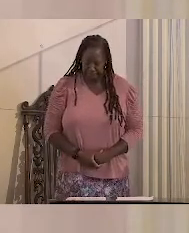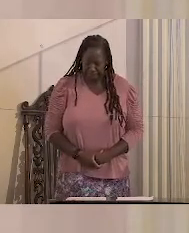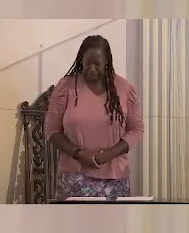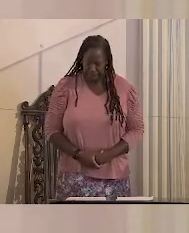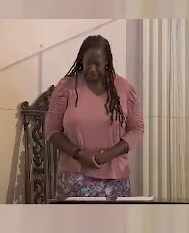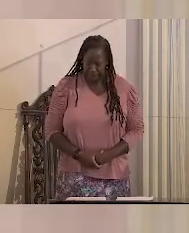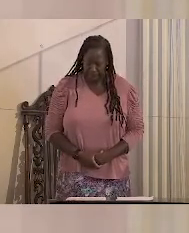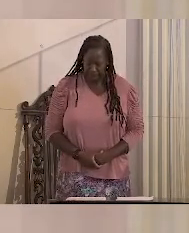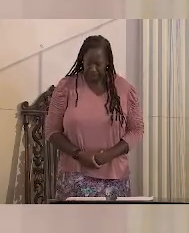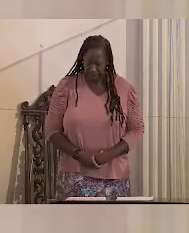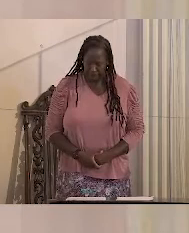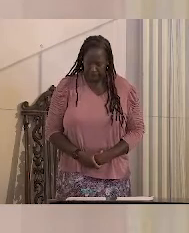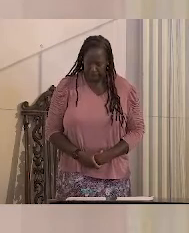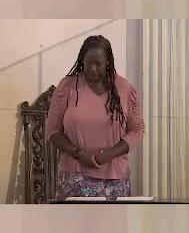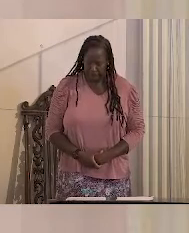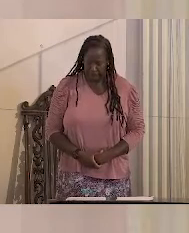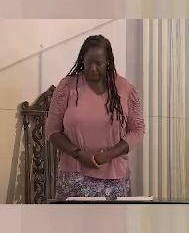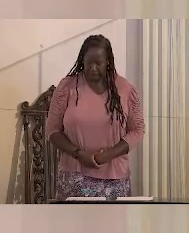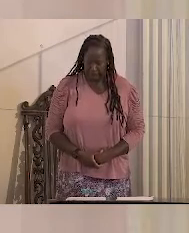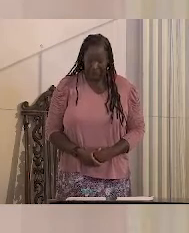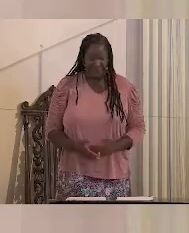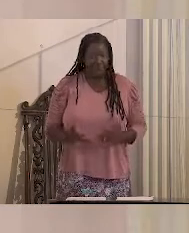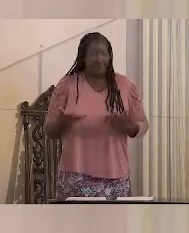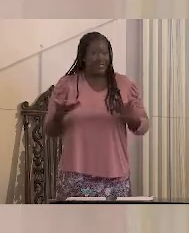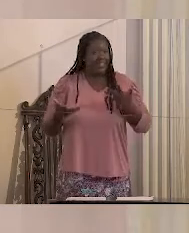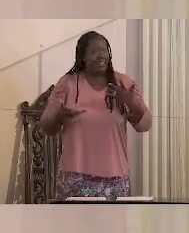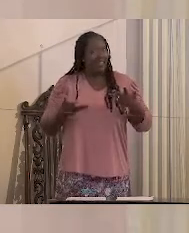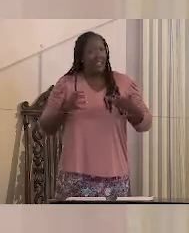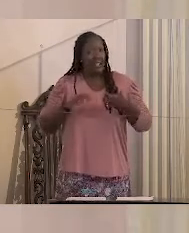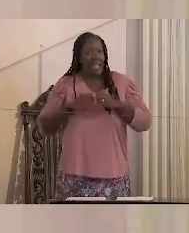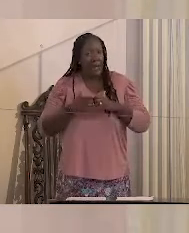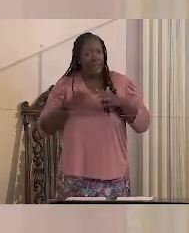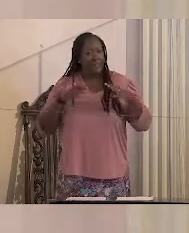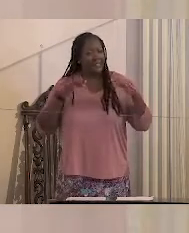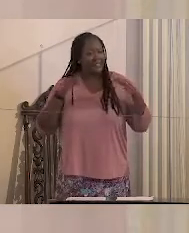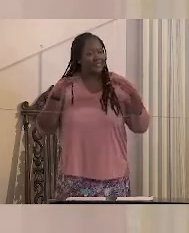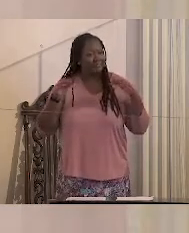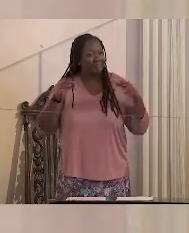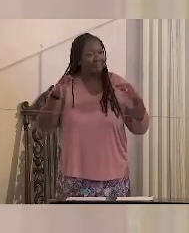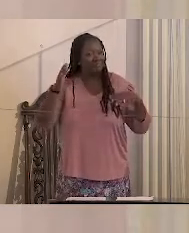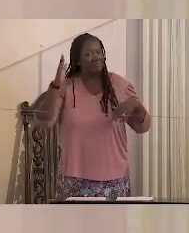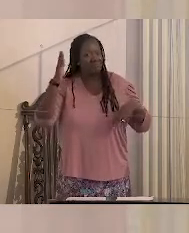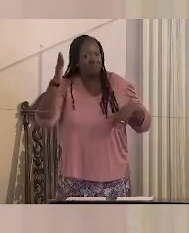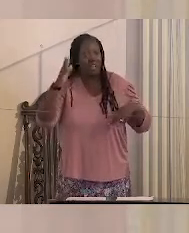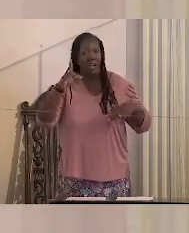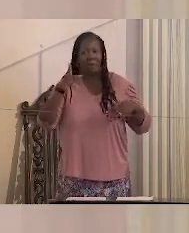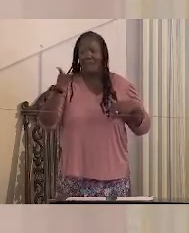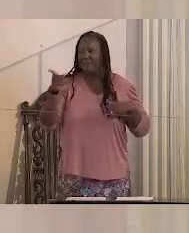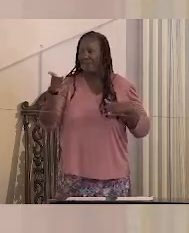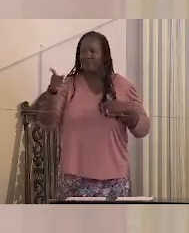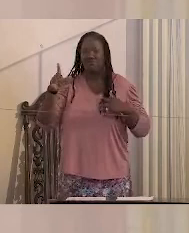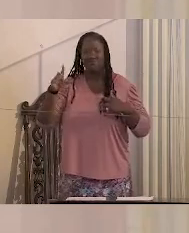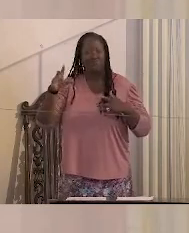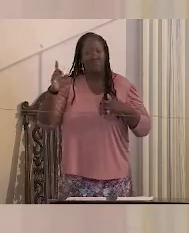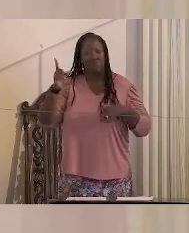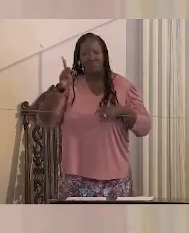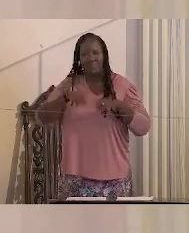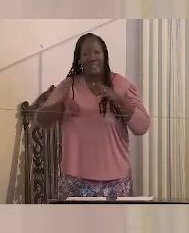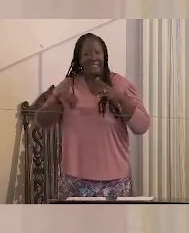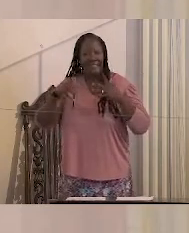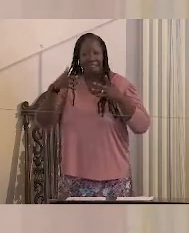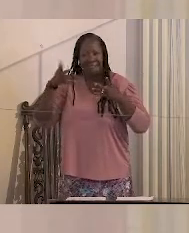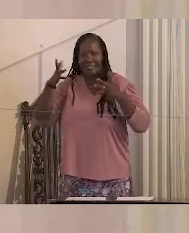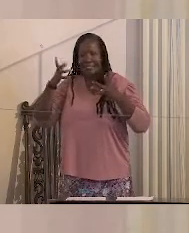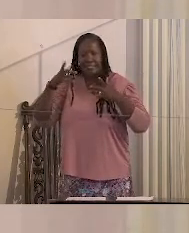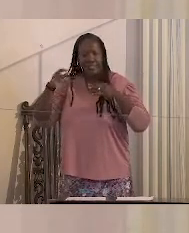In some ways, there are no words to speak to the unspeakable. So I hearken back to